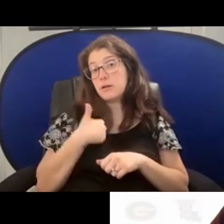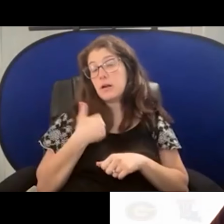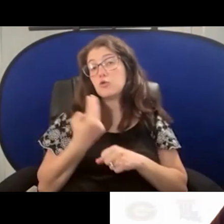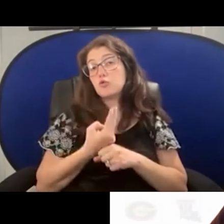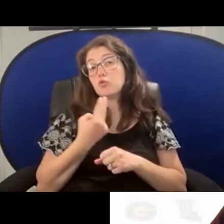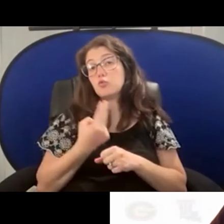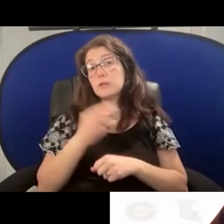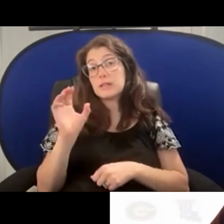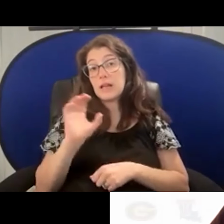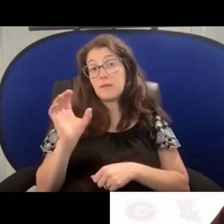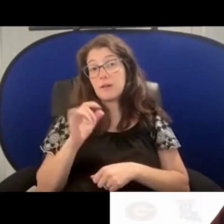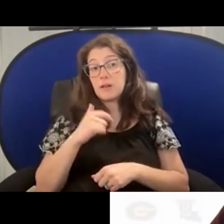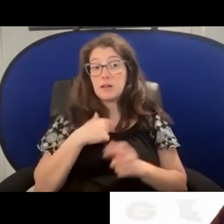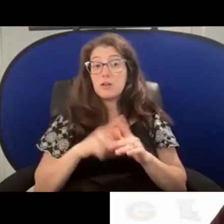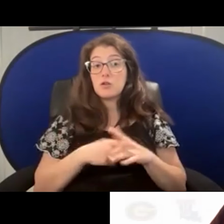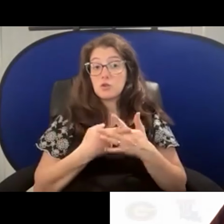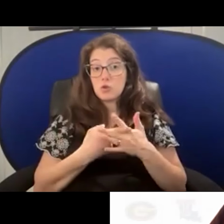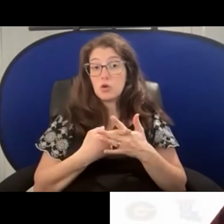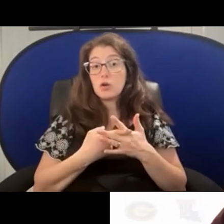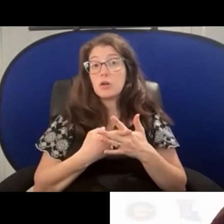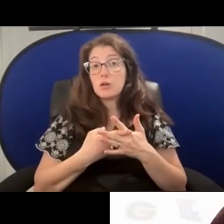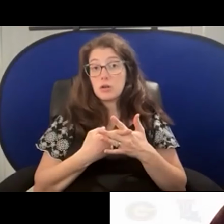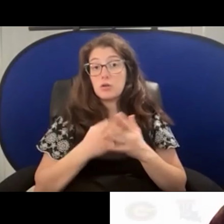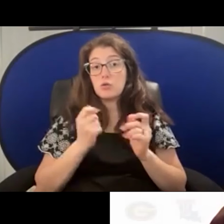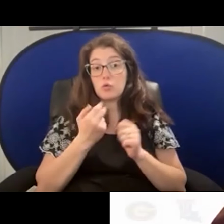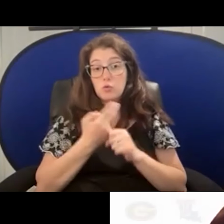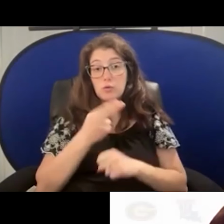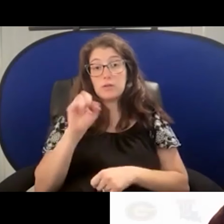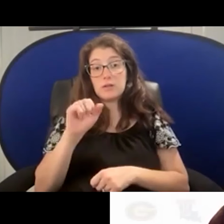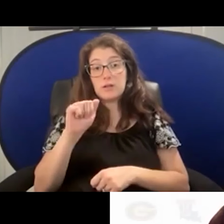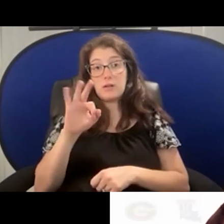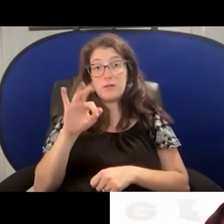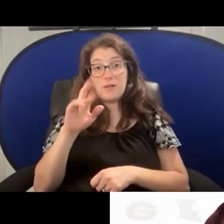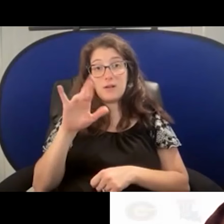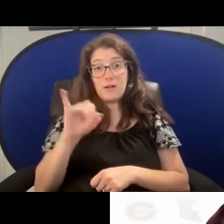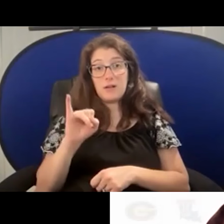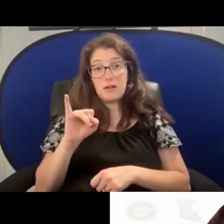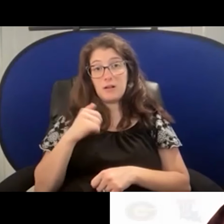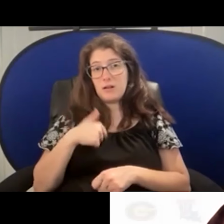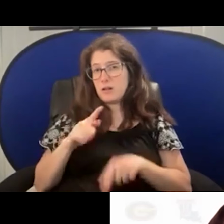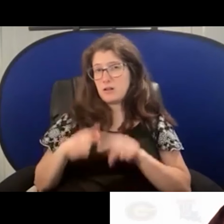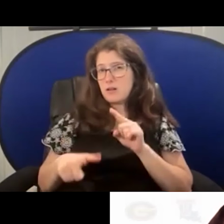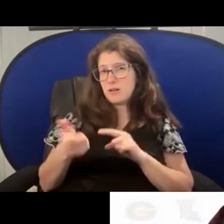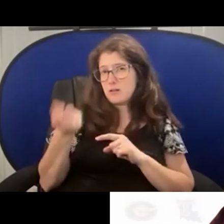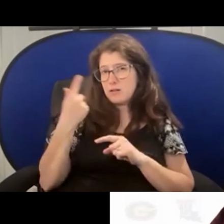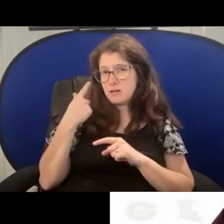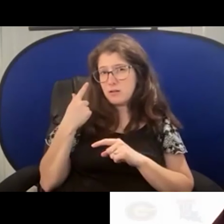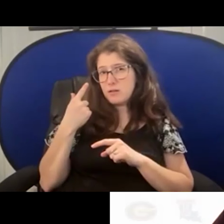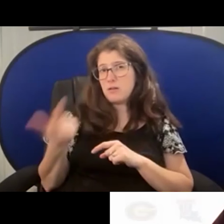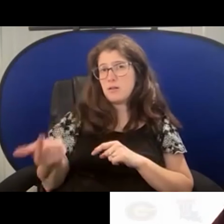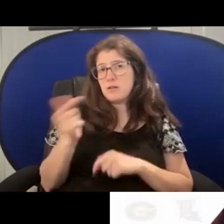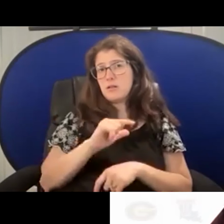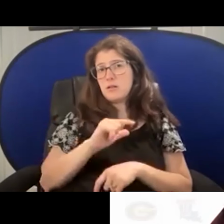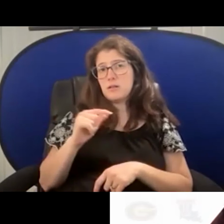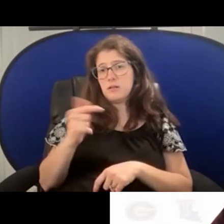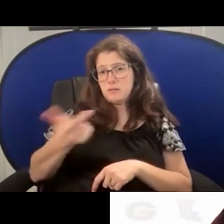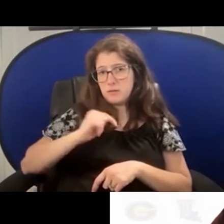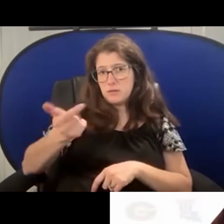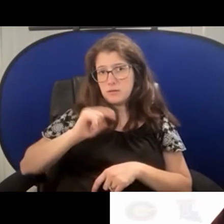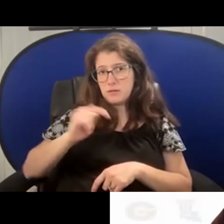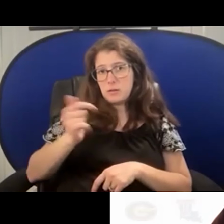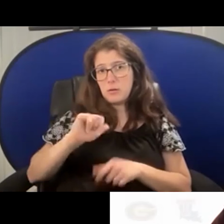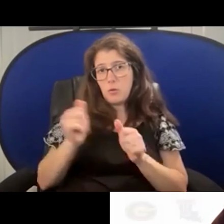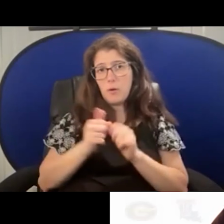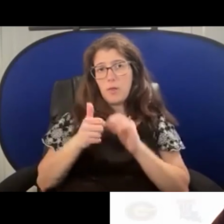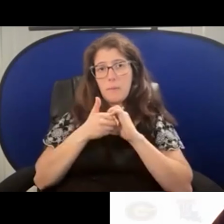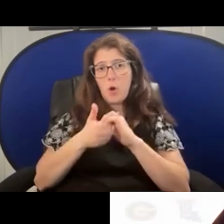Canvas, I started accessing it in Safari. I could not understand going back and forth with my partner faculty member